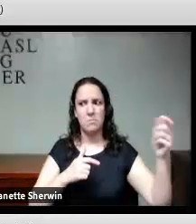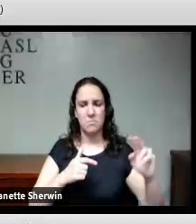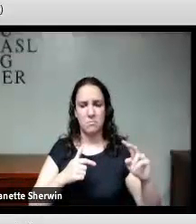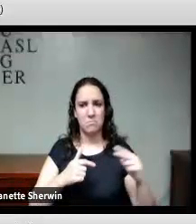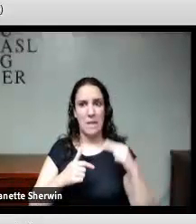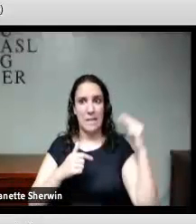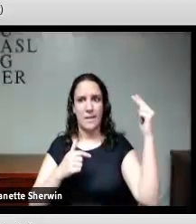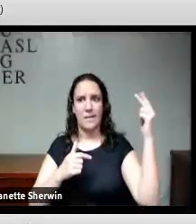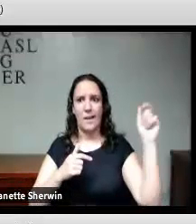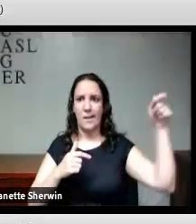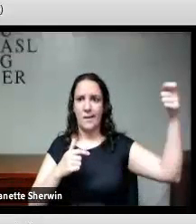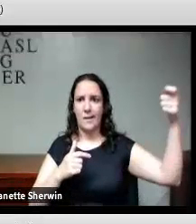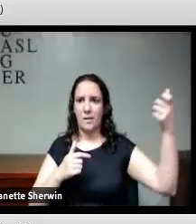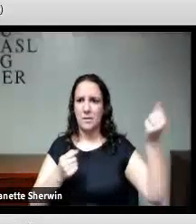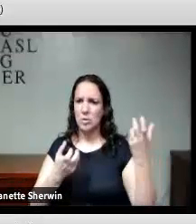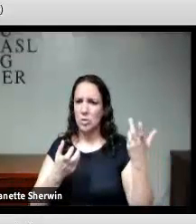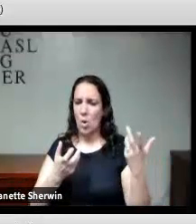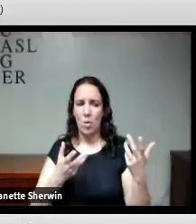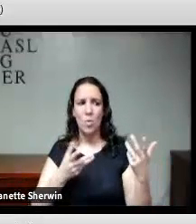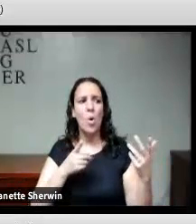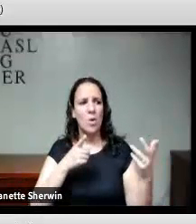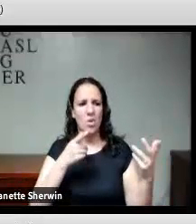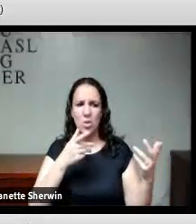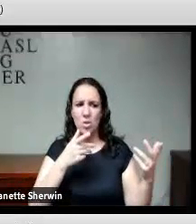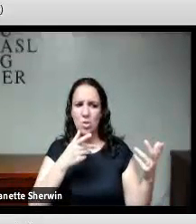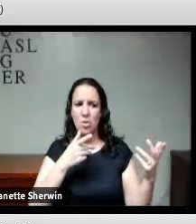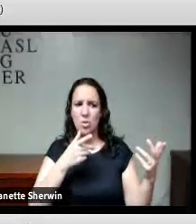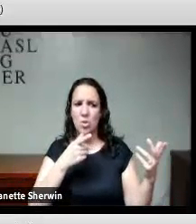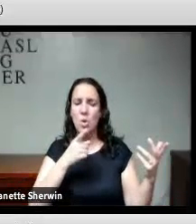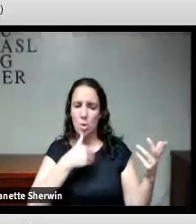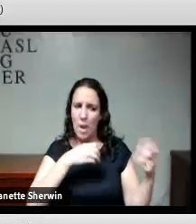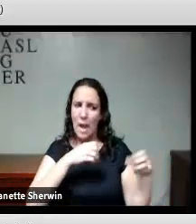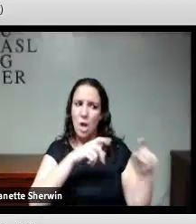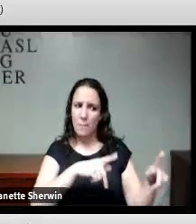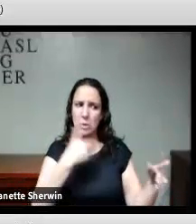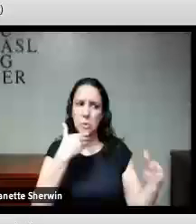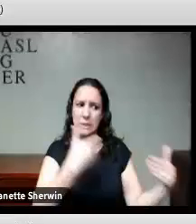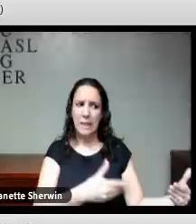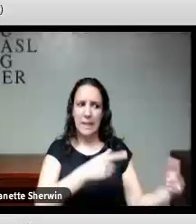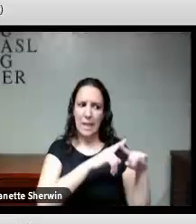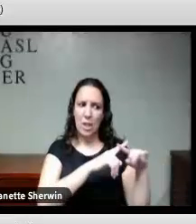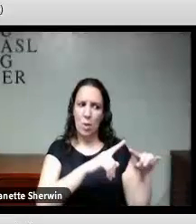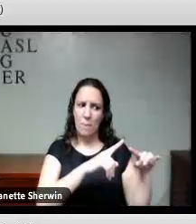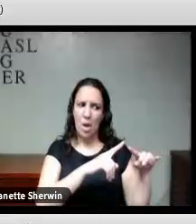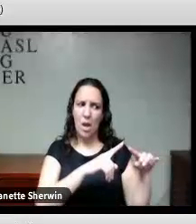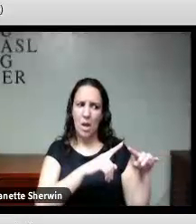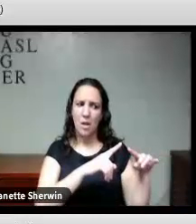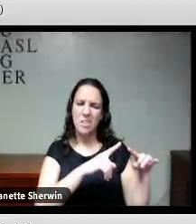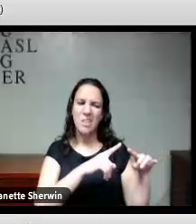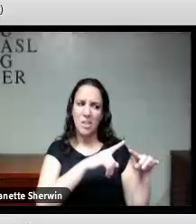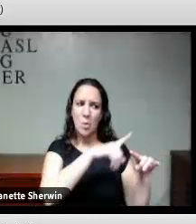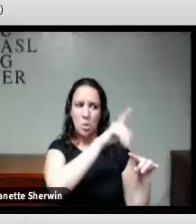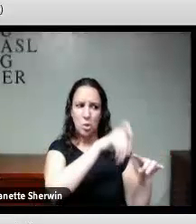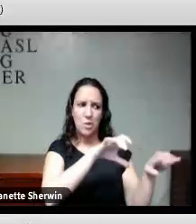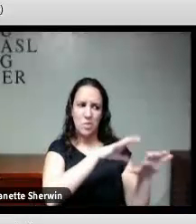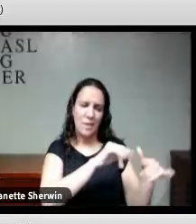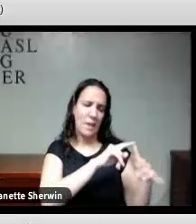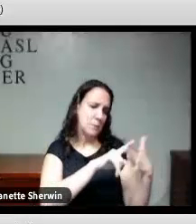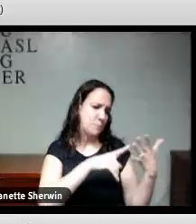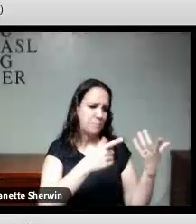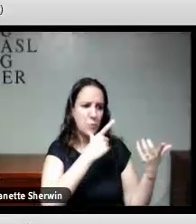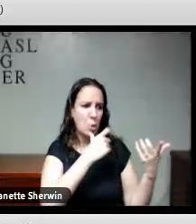you had an opportunity to say thank you there, but I think you missed it because she was frustrating you because she was blaming you for it, or something like that. Who can hold